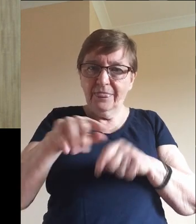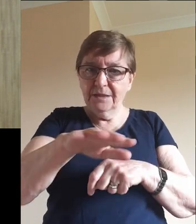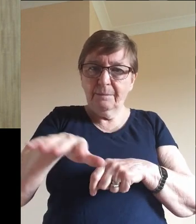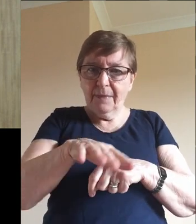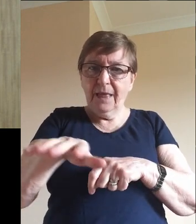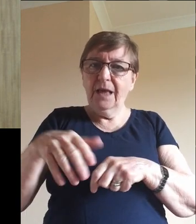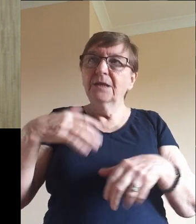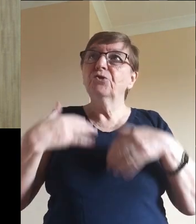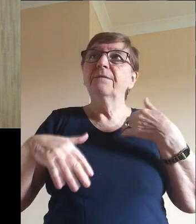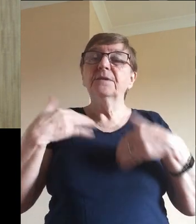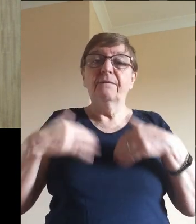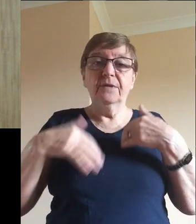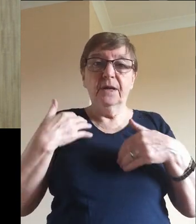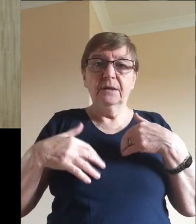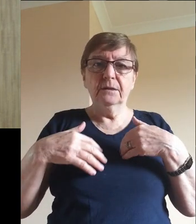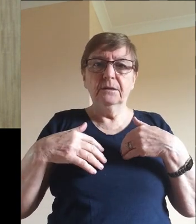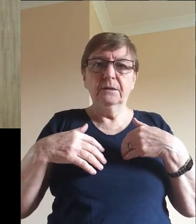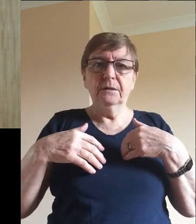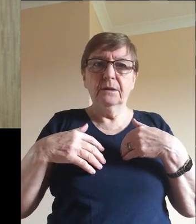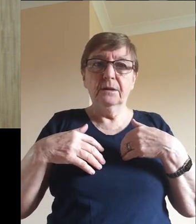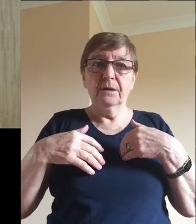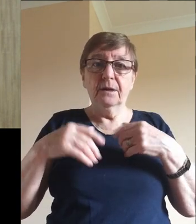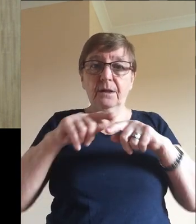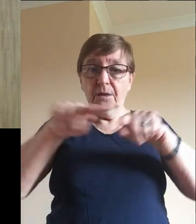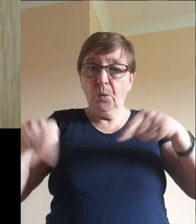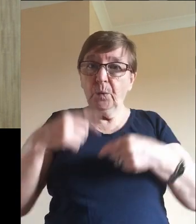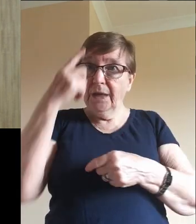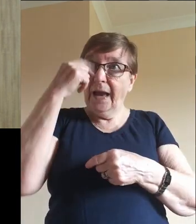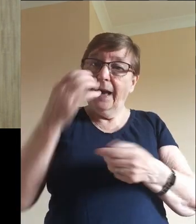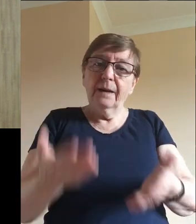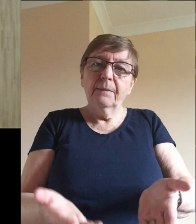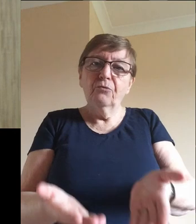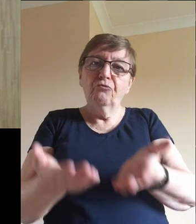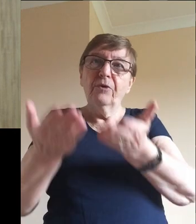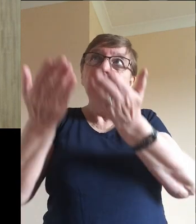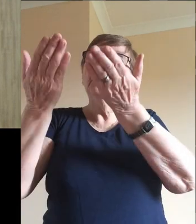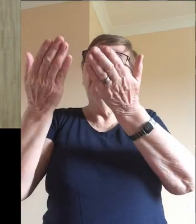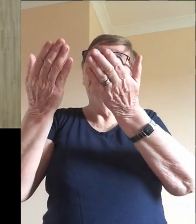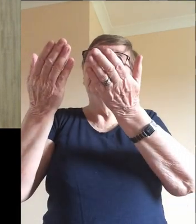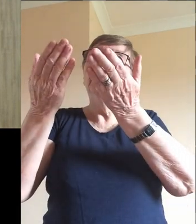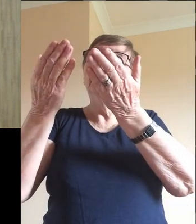questioning so that we might be raised up by God.